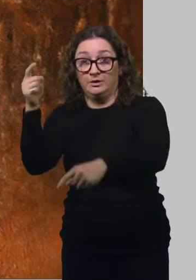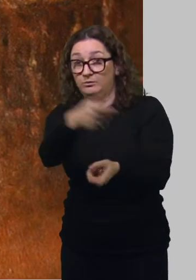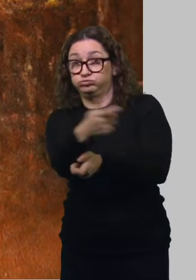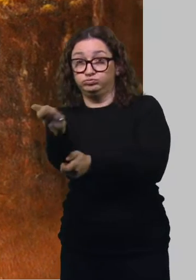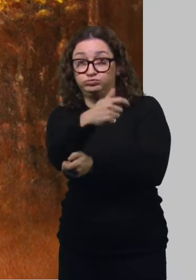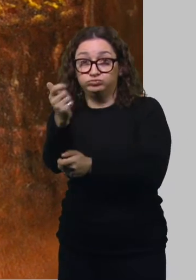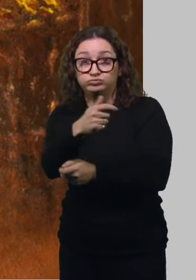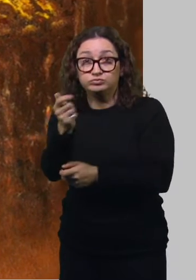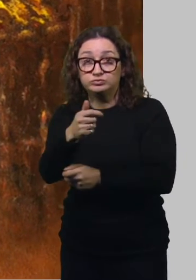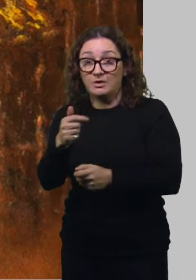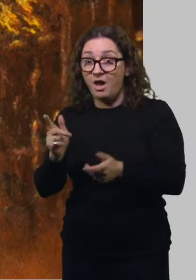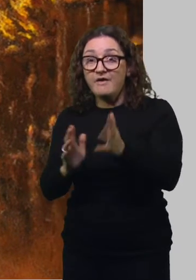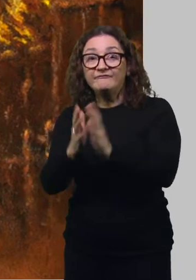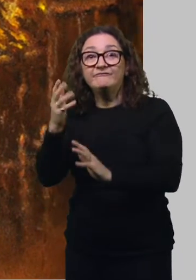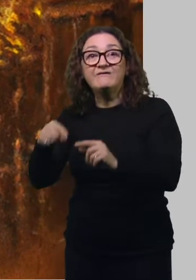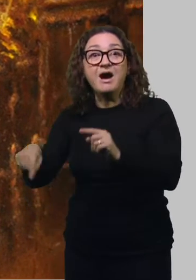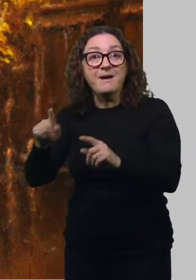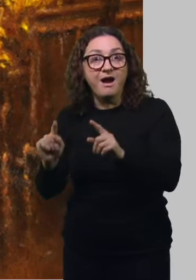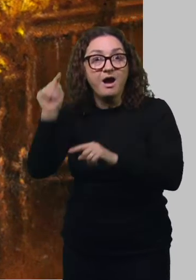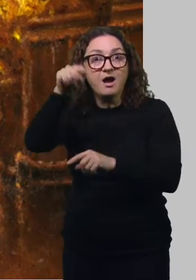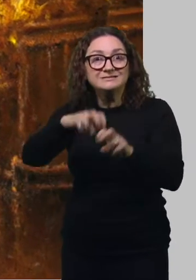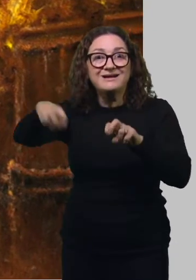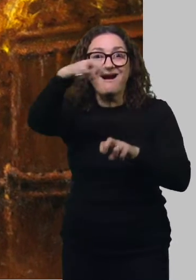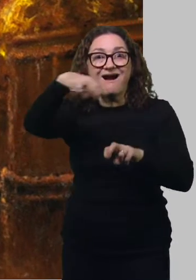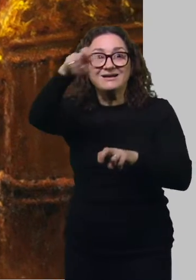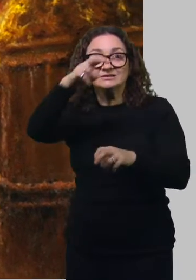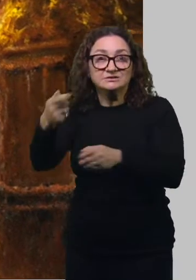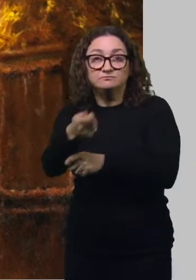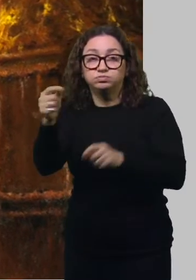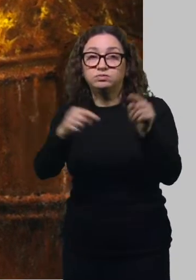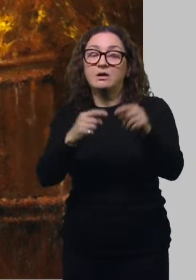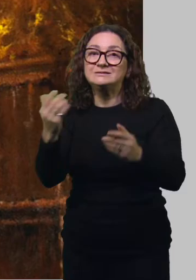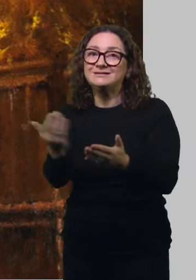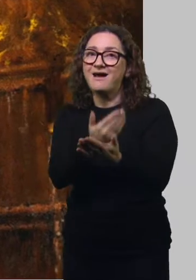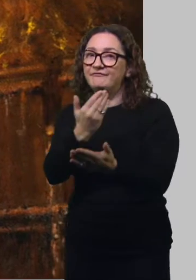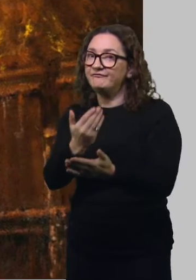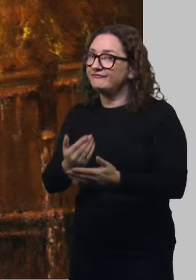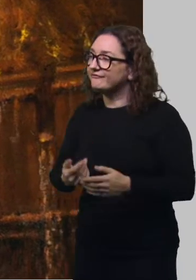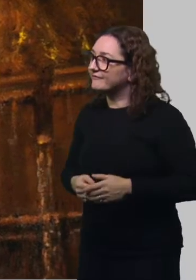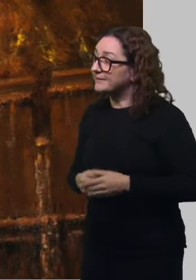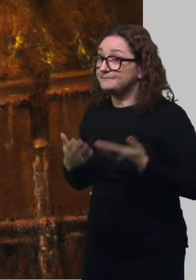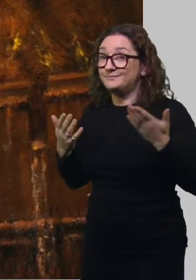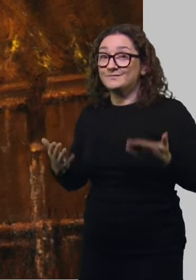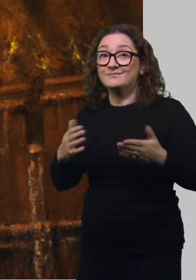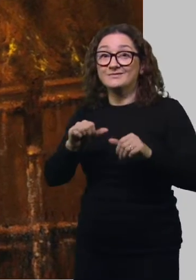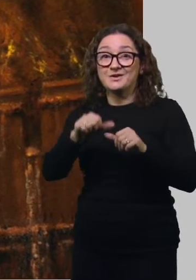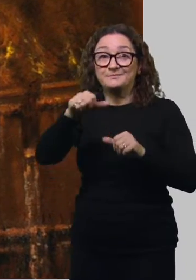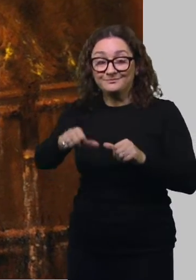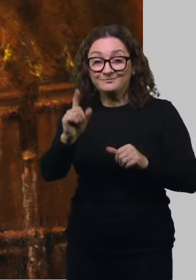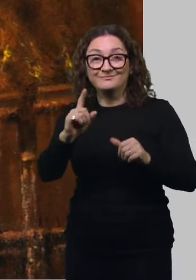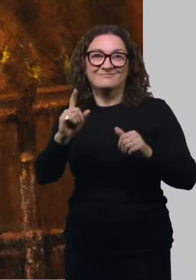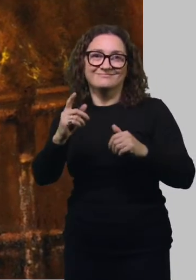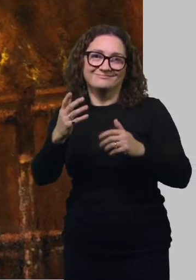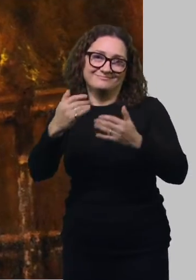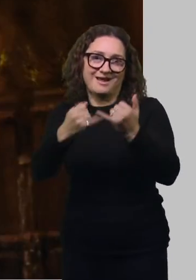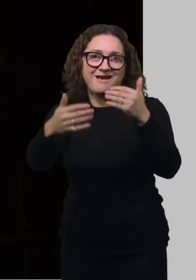roof. The water managed to put out the flames and save the tower. We are now ready for the final part of the tour, where you will get to see some of our most